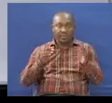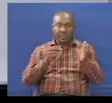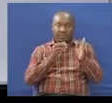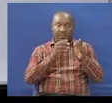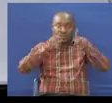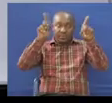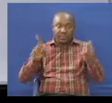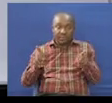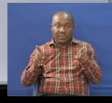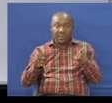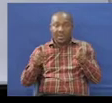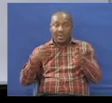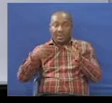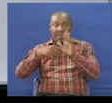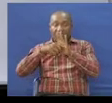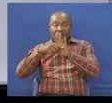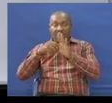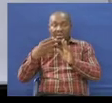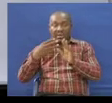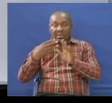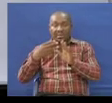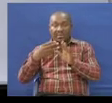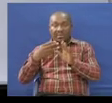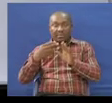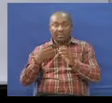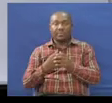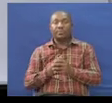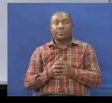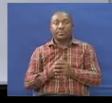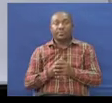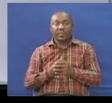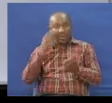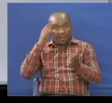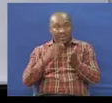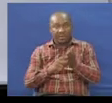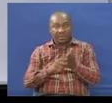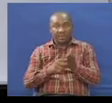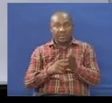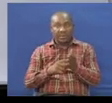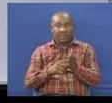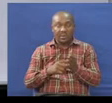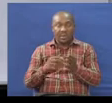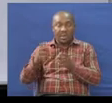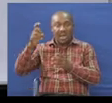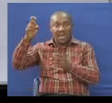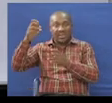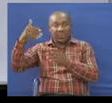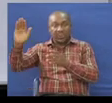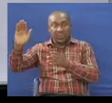3. You have divided this term, 6x, by 2x. It means the x has cancelled. So you have remained with this